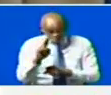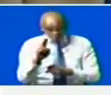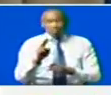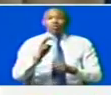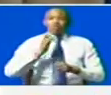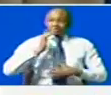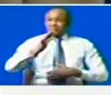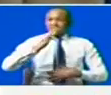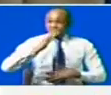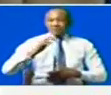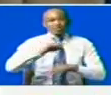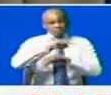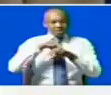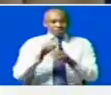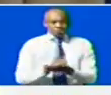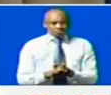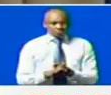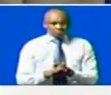hotuba yake kwa taifa.